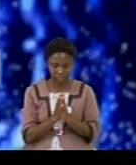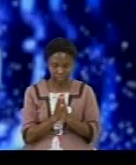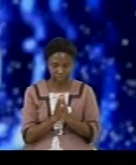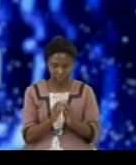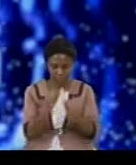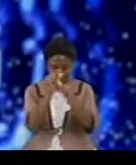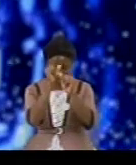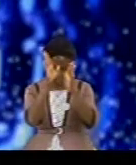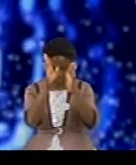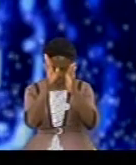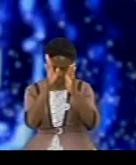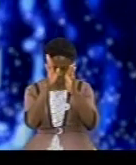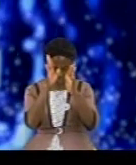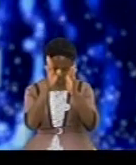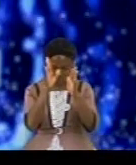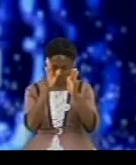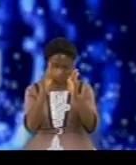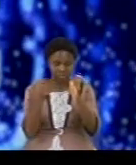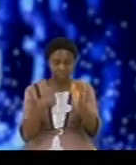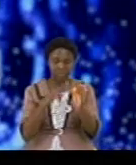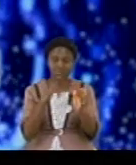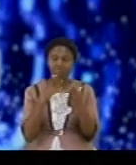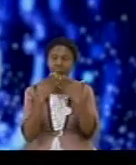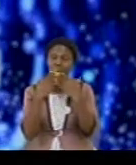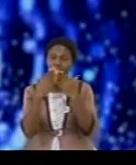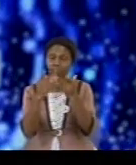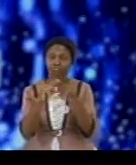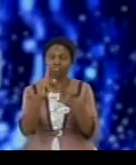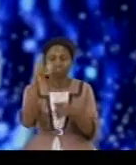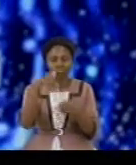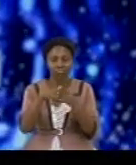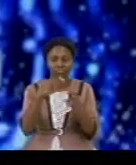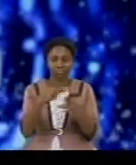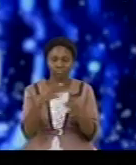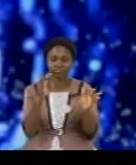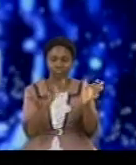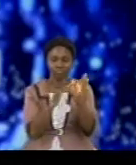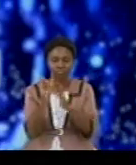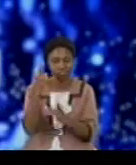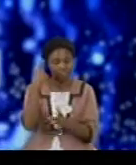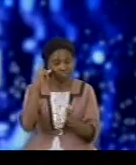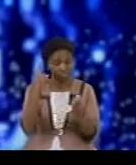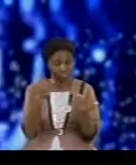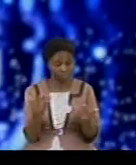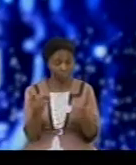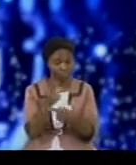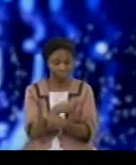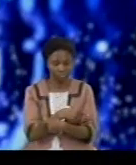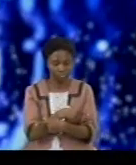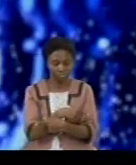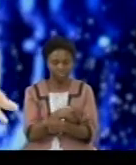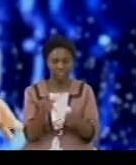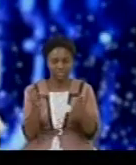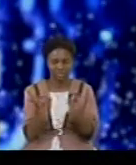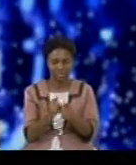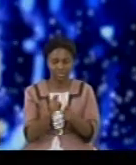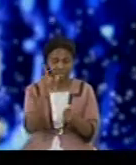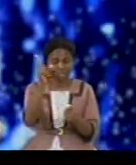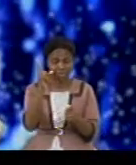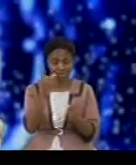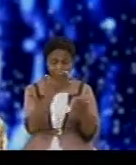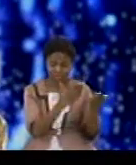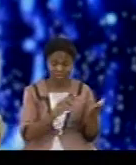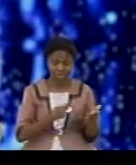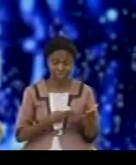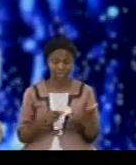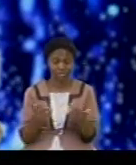Father, we are grateful unto you in the name of Jesus for this day, as you have gathered us together